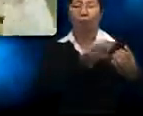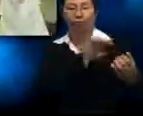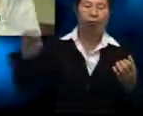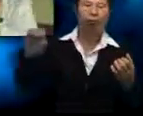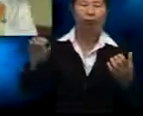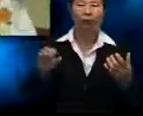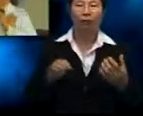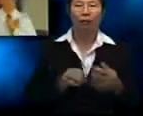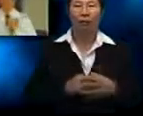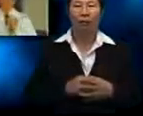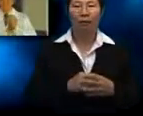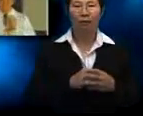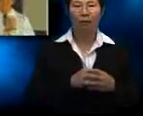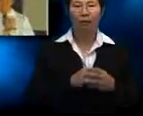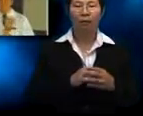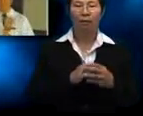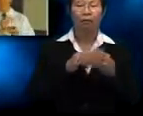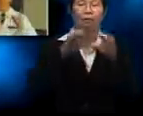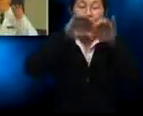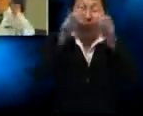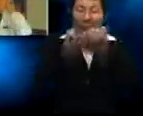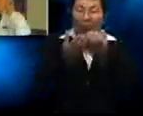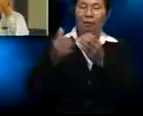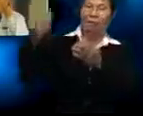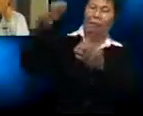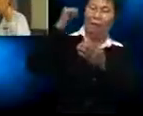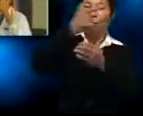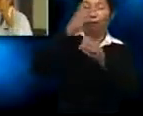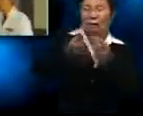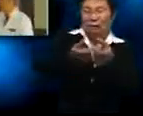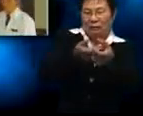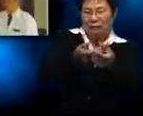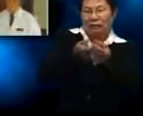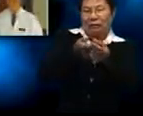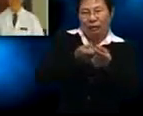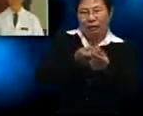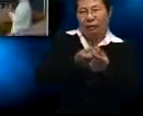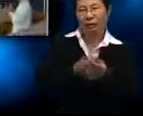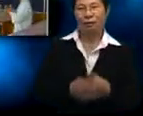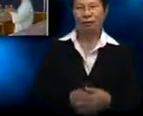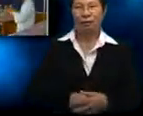The marble remains behind, and due to gravity it falls down.